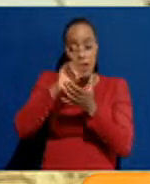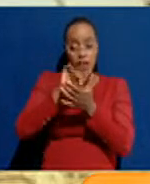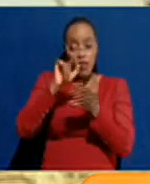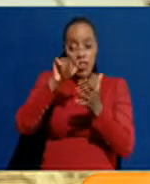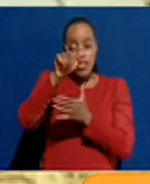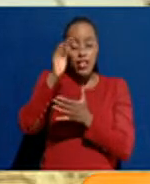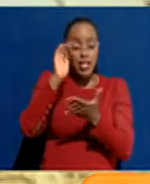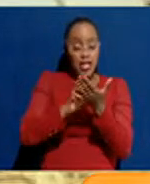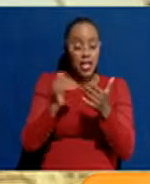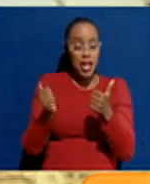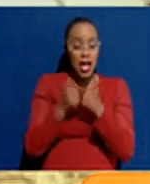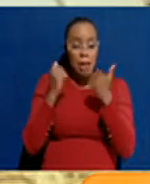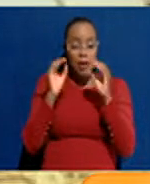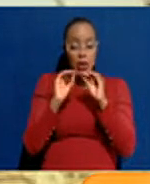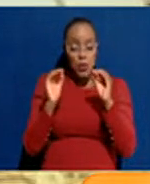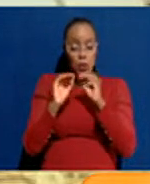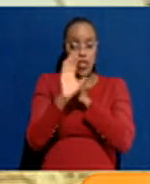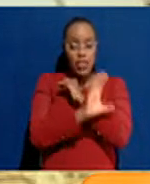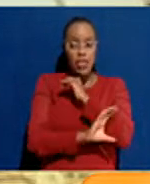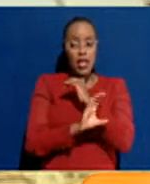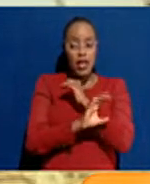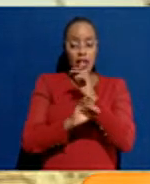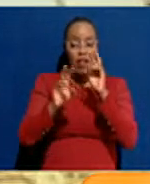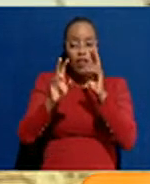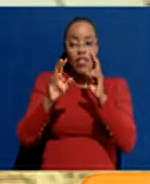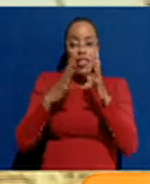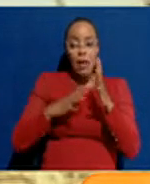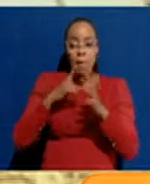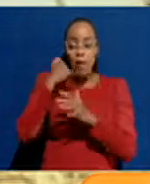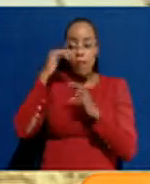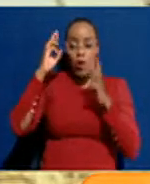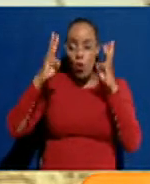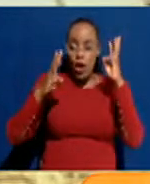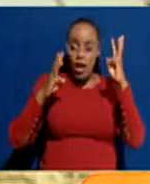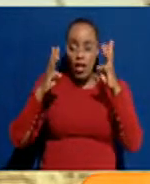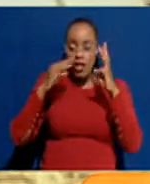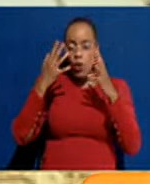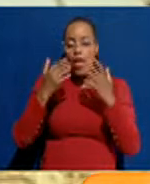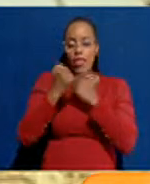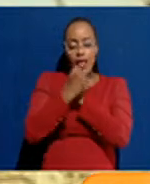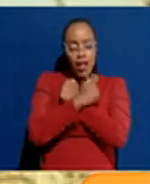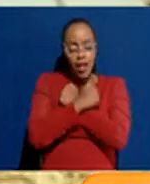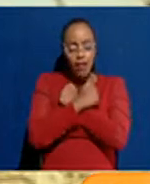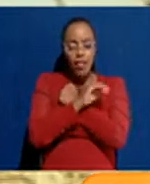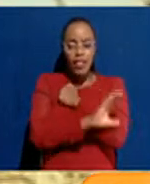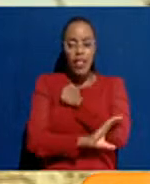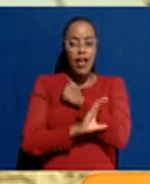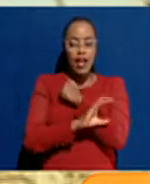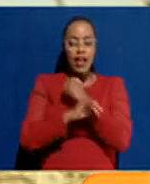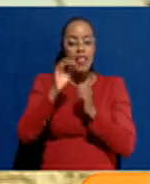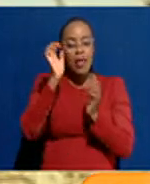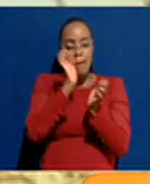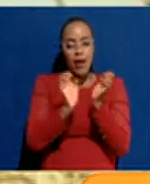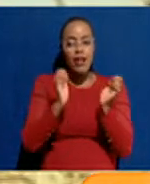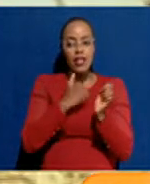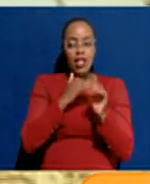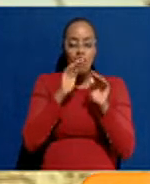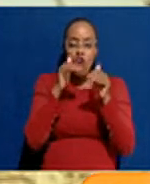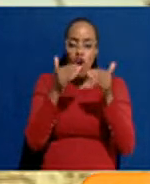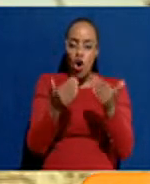never going to happen again in this country, where those who should really be rewarded for being patriots are being punished or